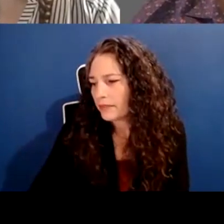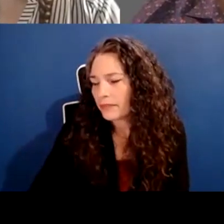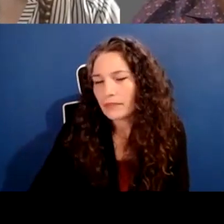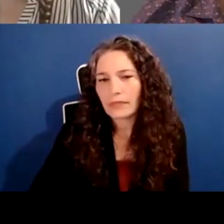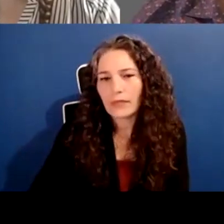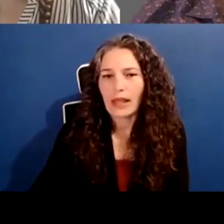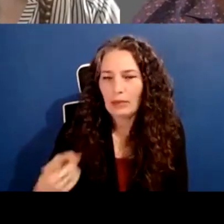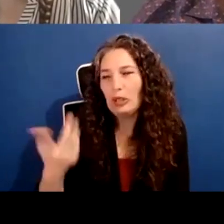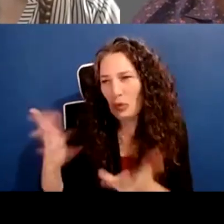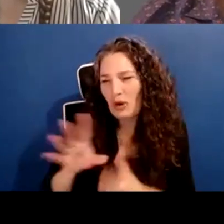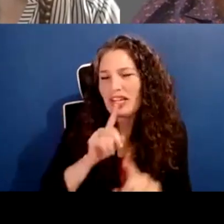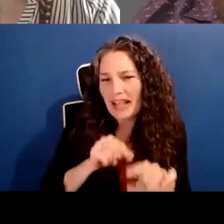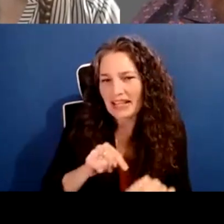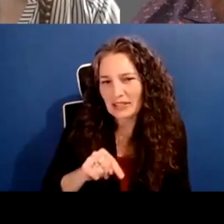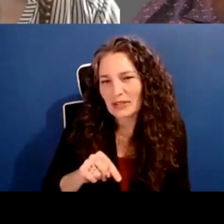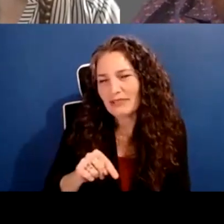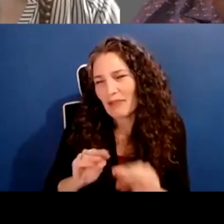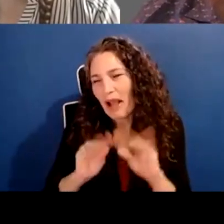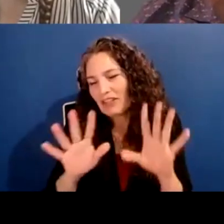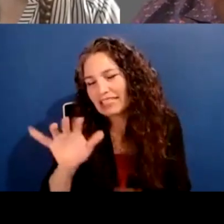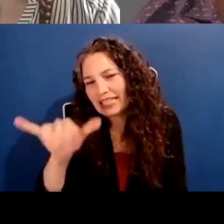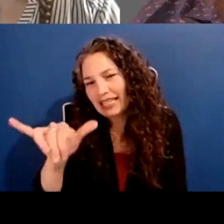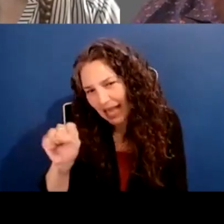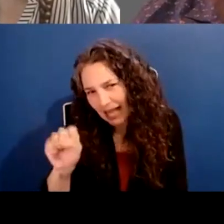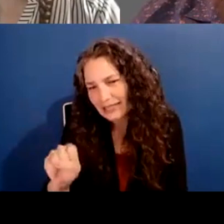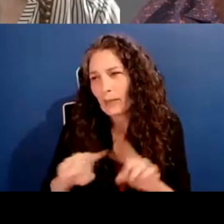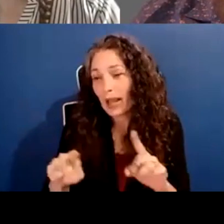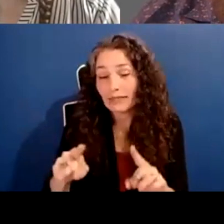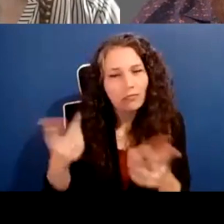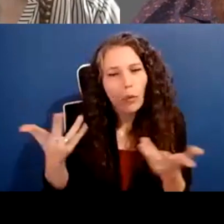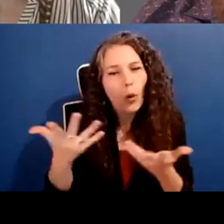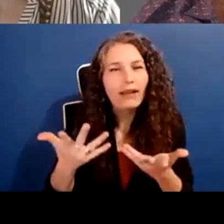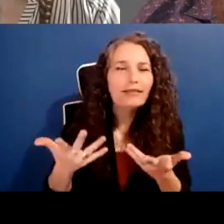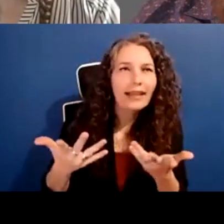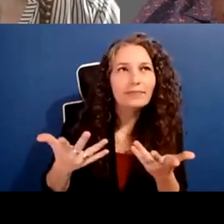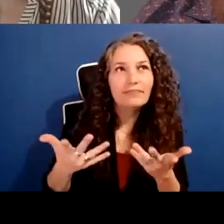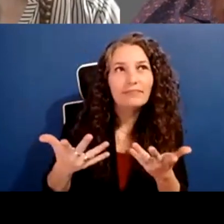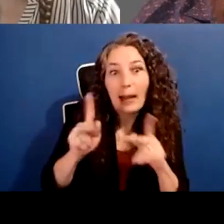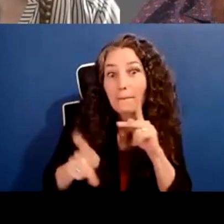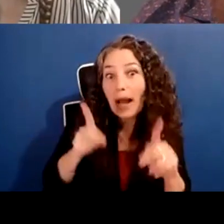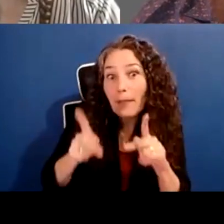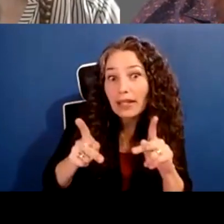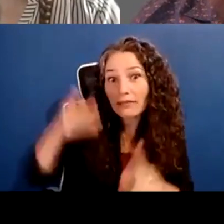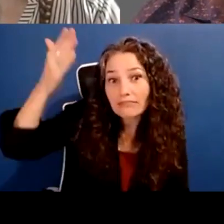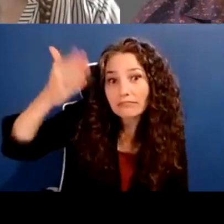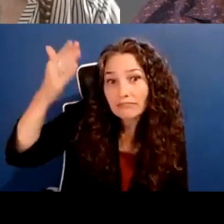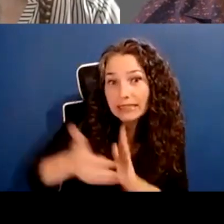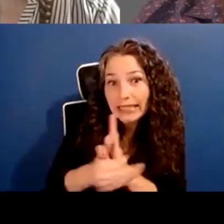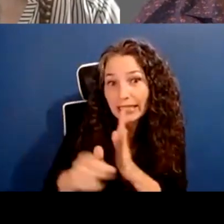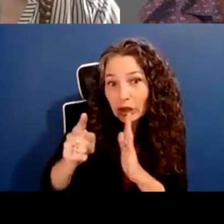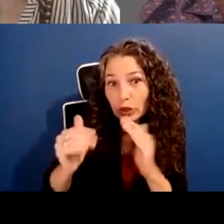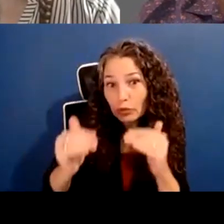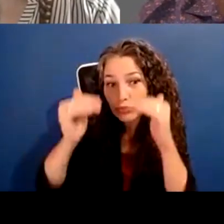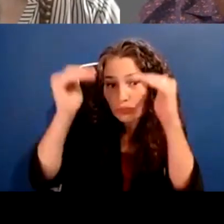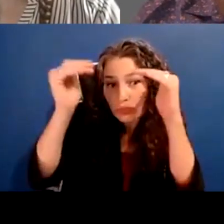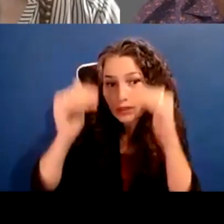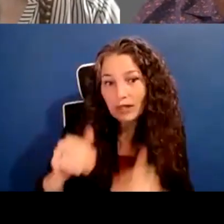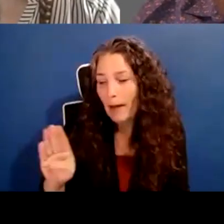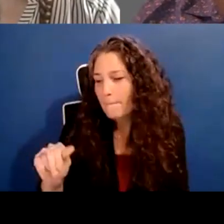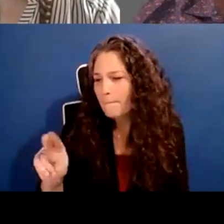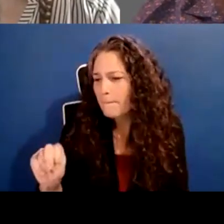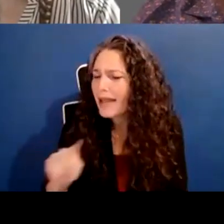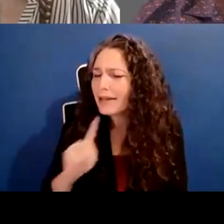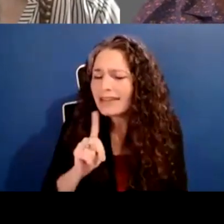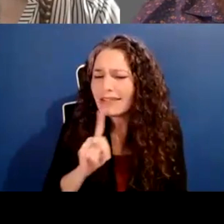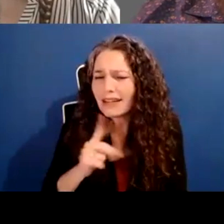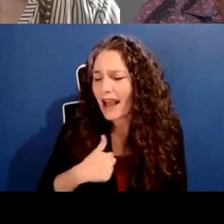speaking skills as part of doing this podcast? Yeah, absolutely. And I'm happy to share like where I